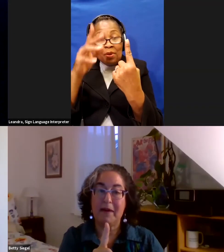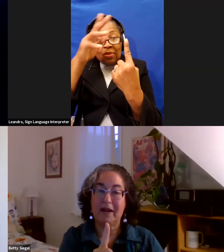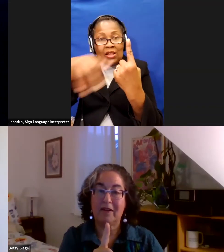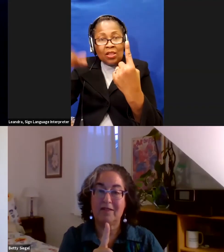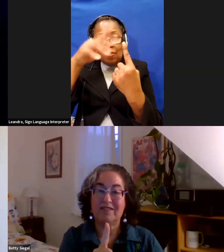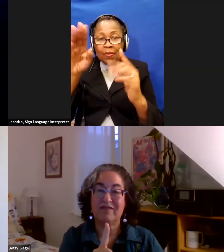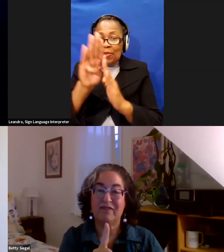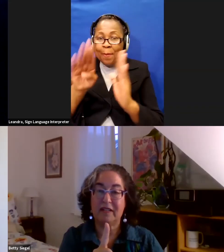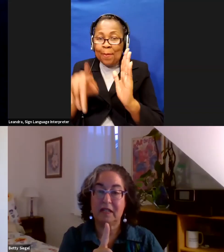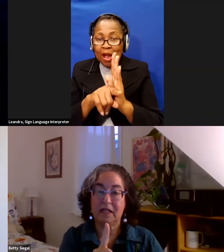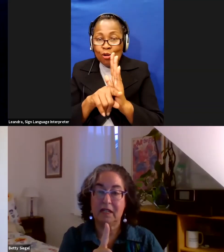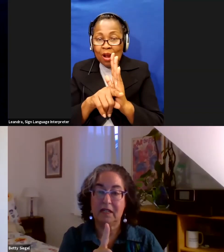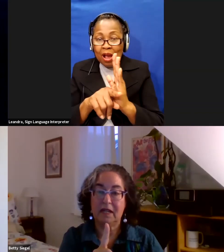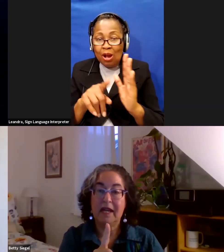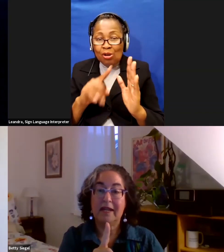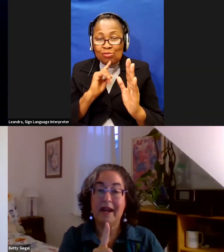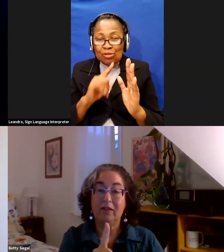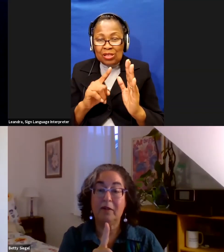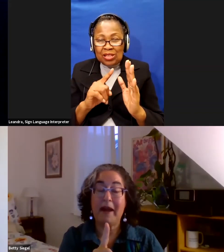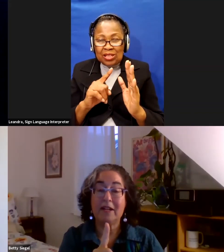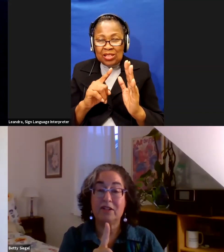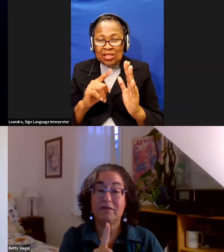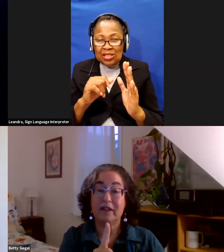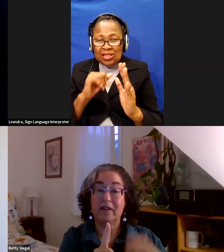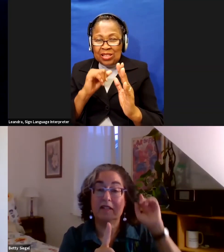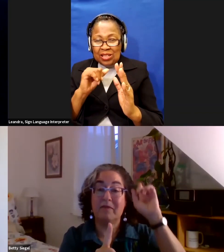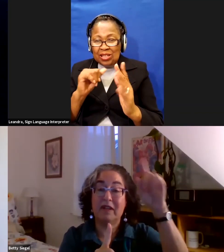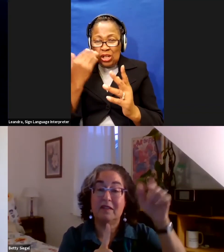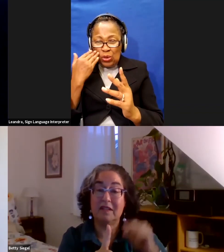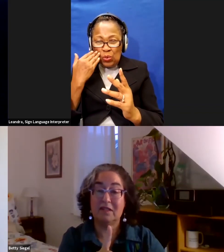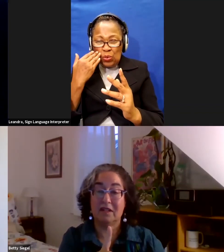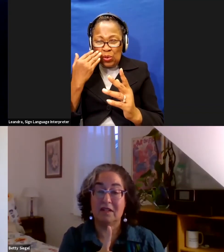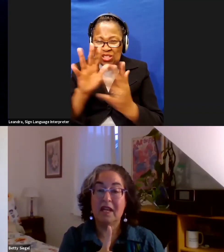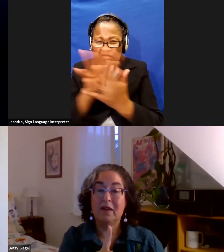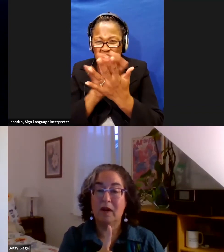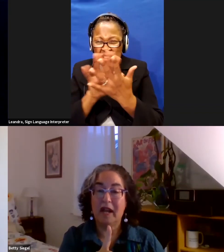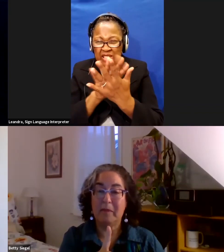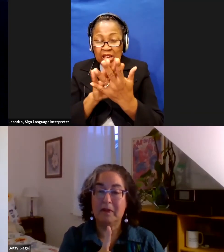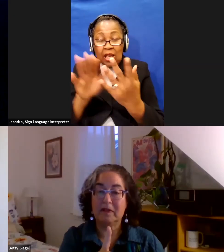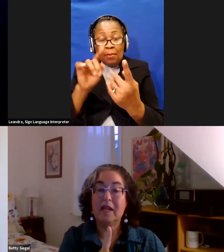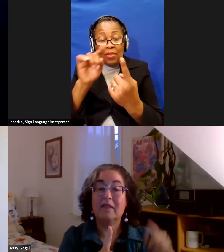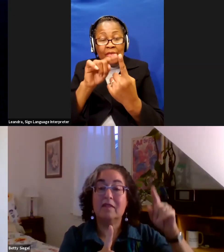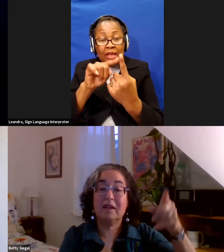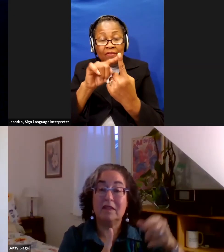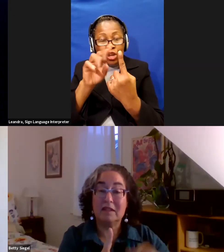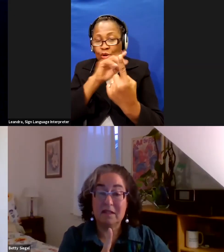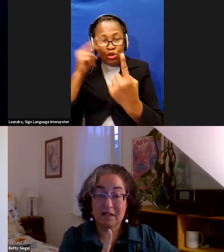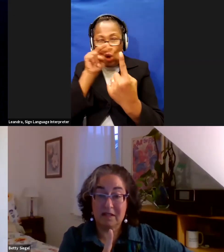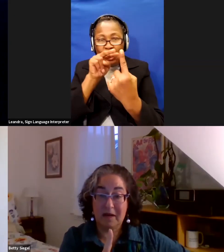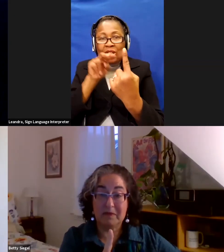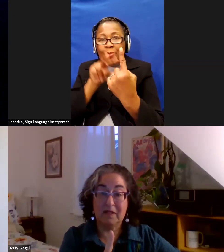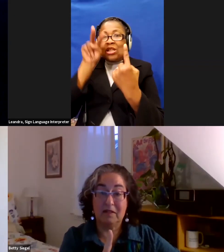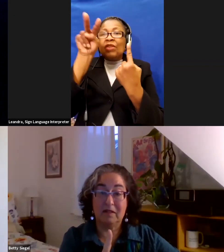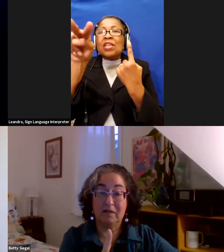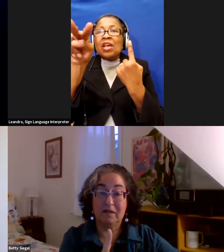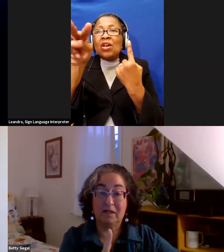and the background is fuzzy. Now look past your finger at something in the distance. What happens? The thing in the distance